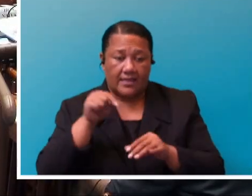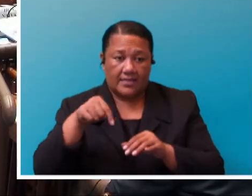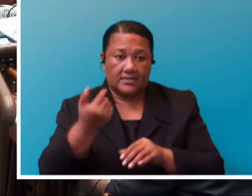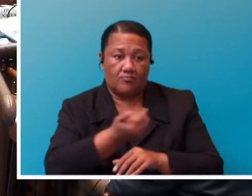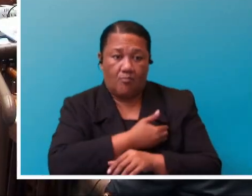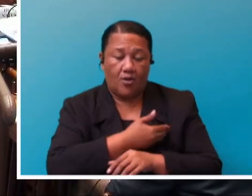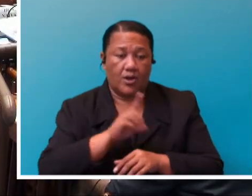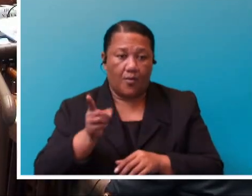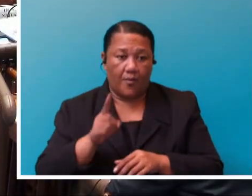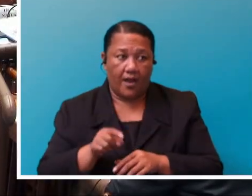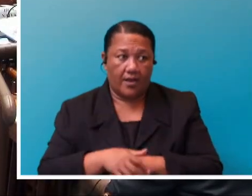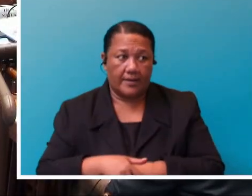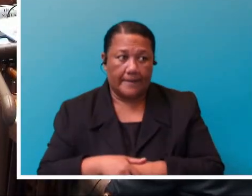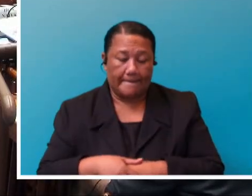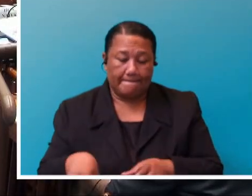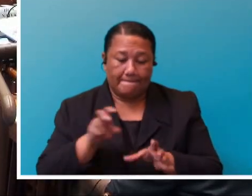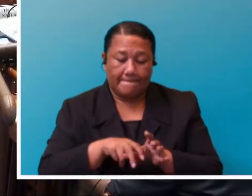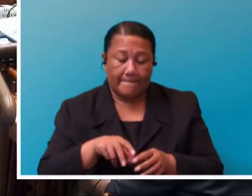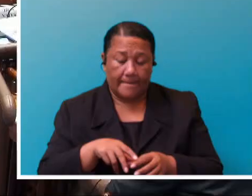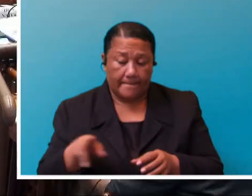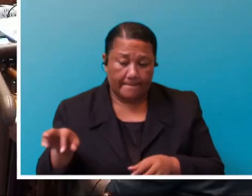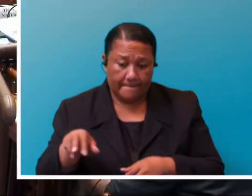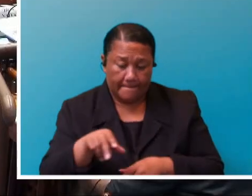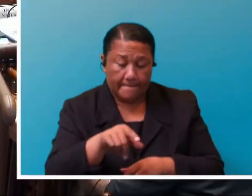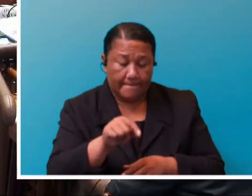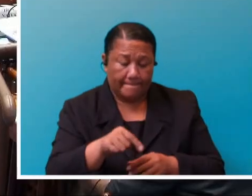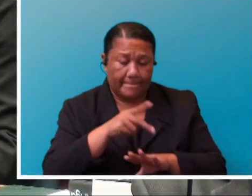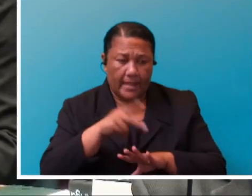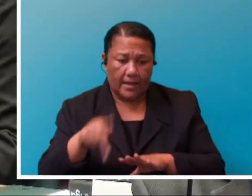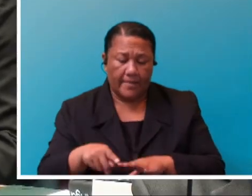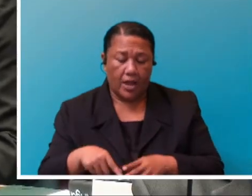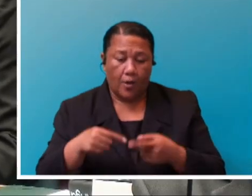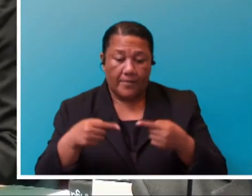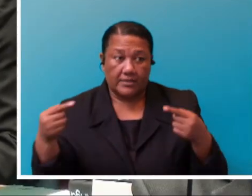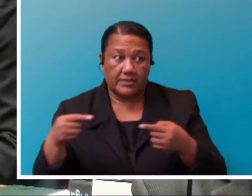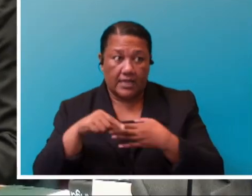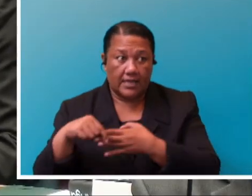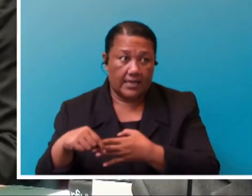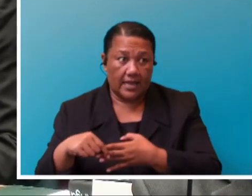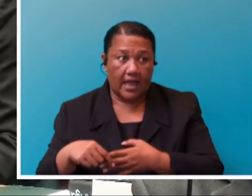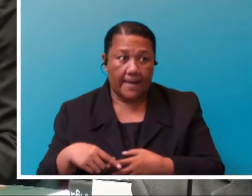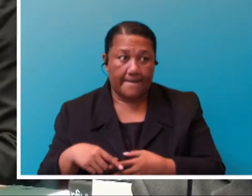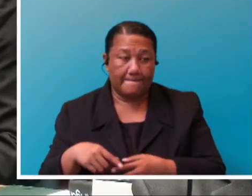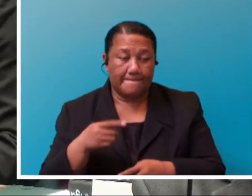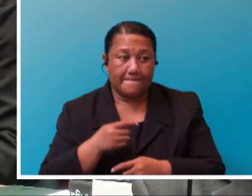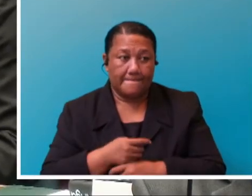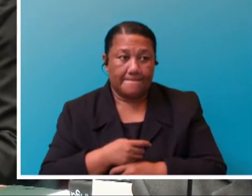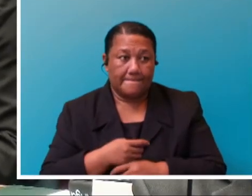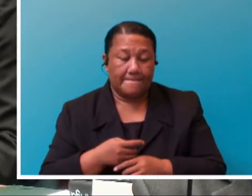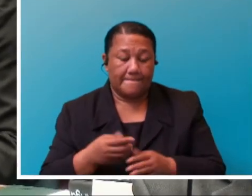getting to Parliament, the Honorable Leader of Opposition said again that I'll be tasseling all the